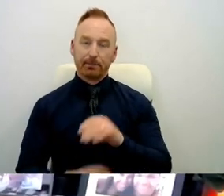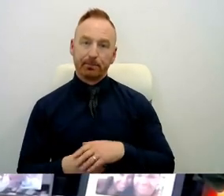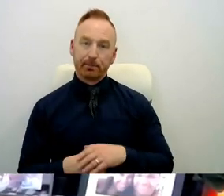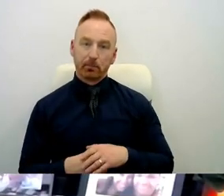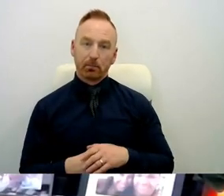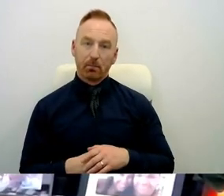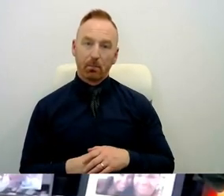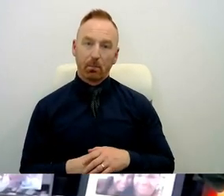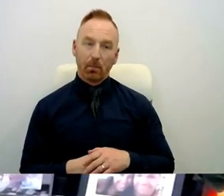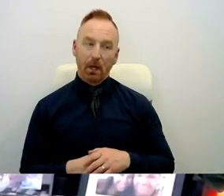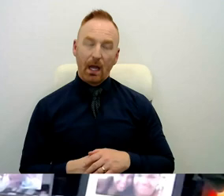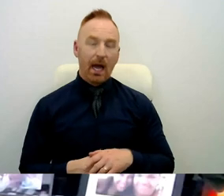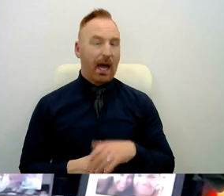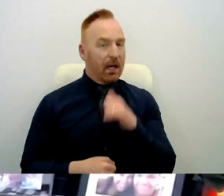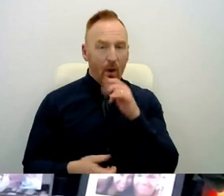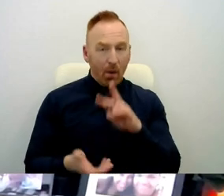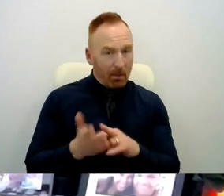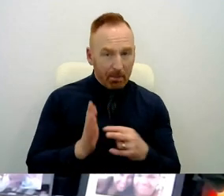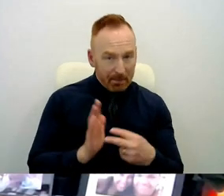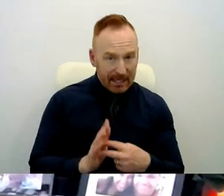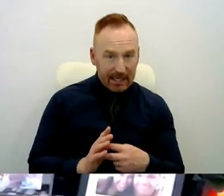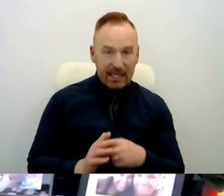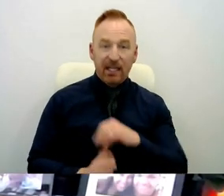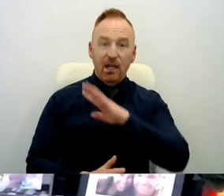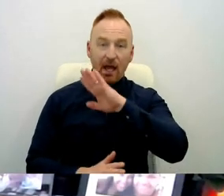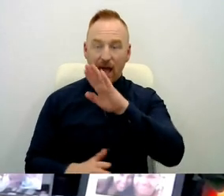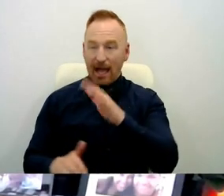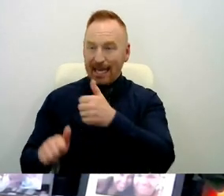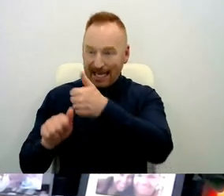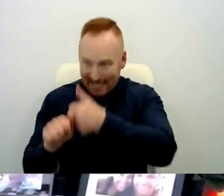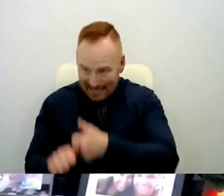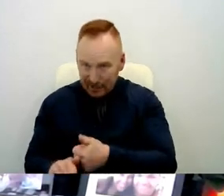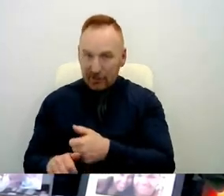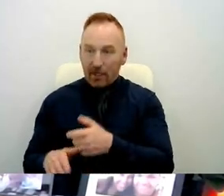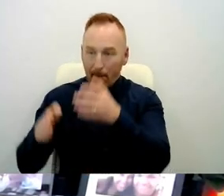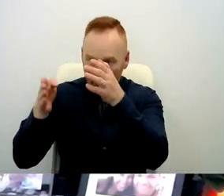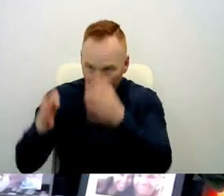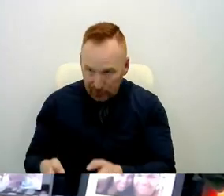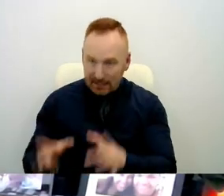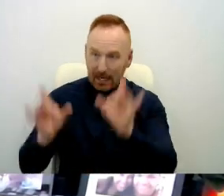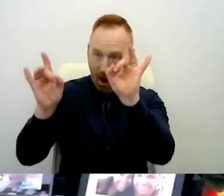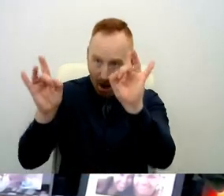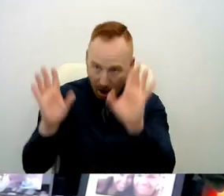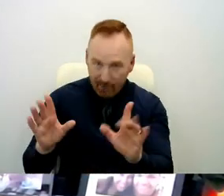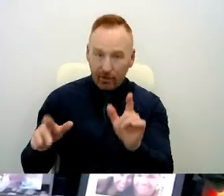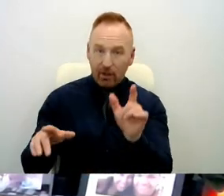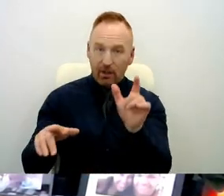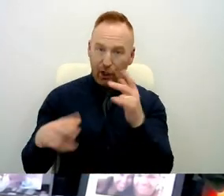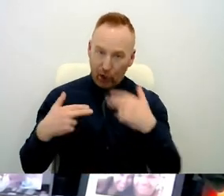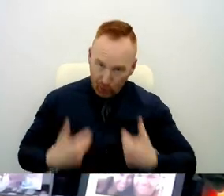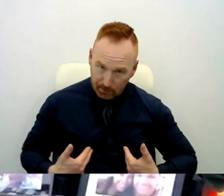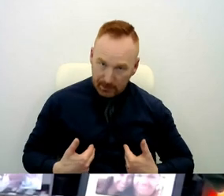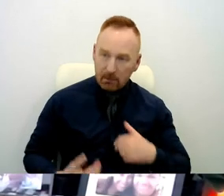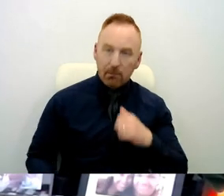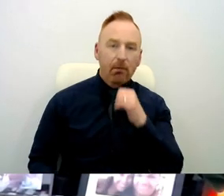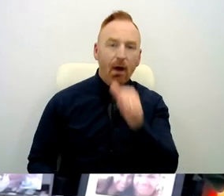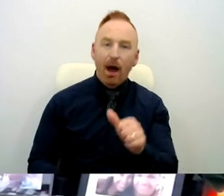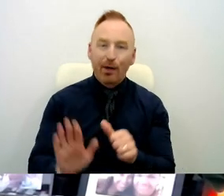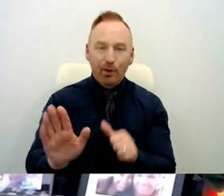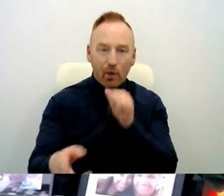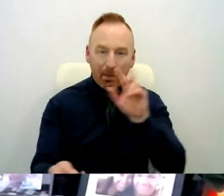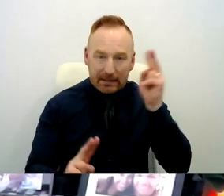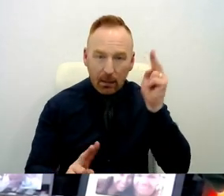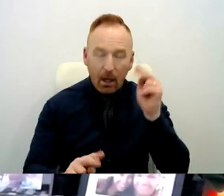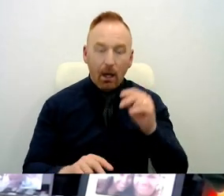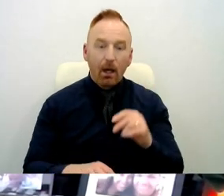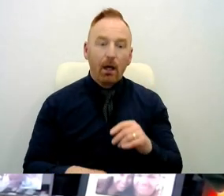you know, I'm not saying that every single person is a horrible human being. Do not mistake what I'm saying at all. But what I am saying is